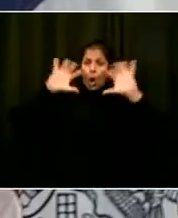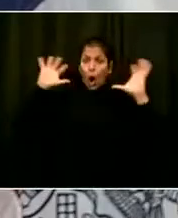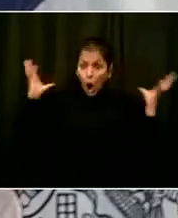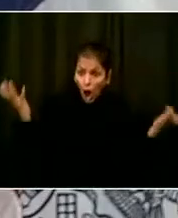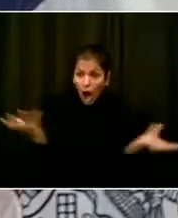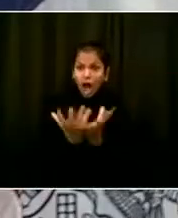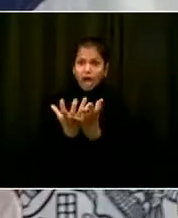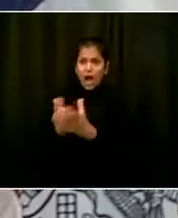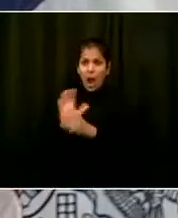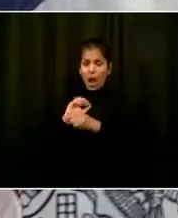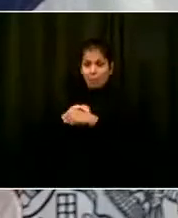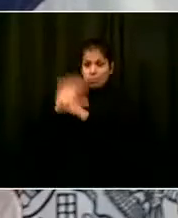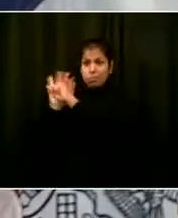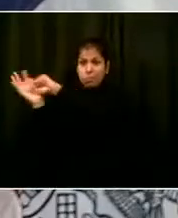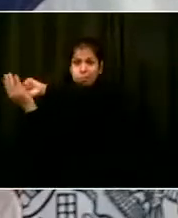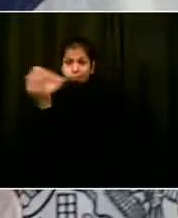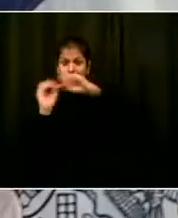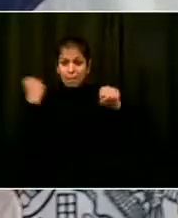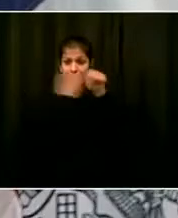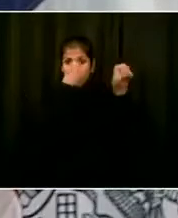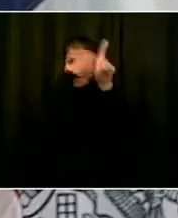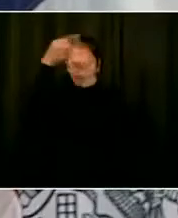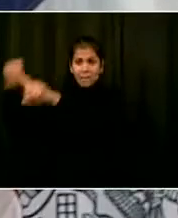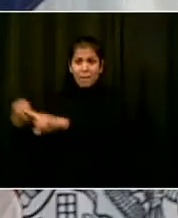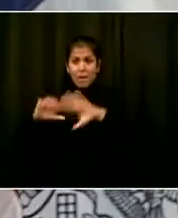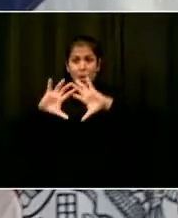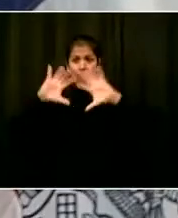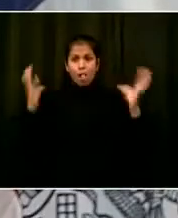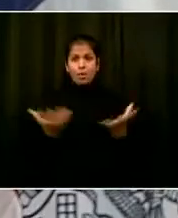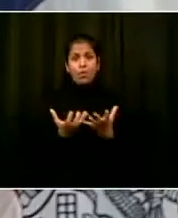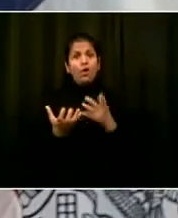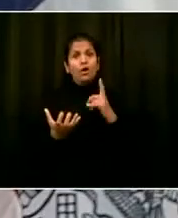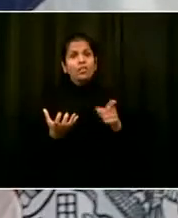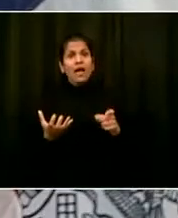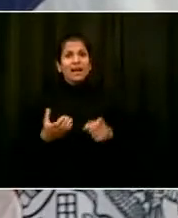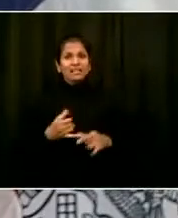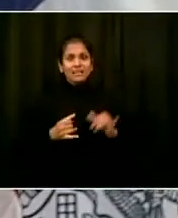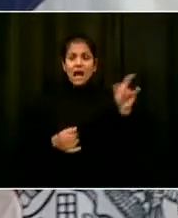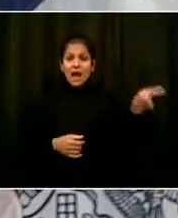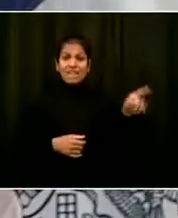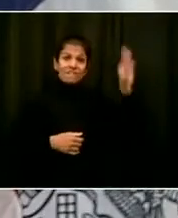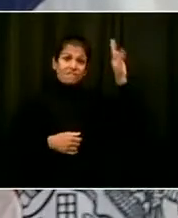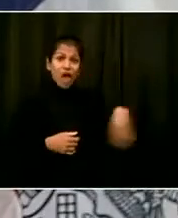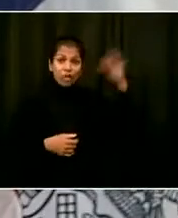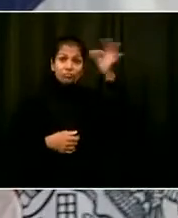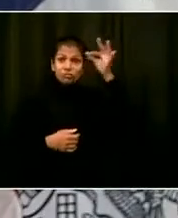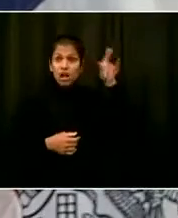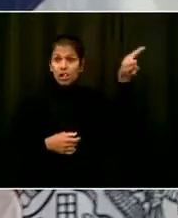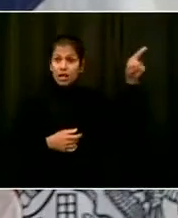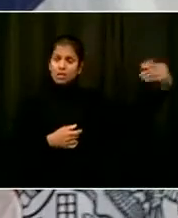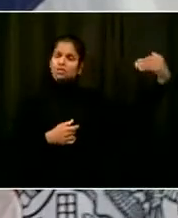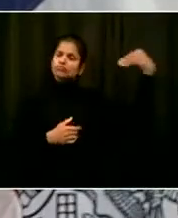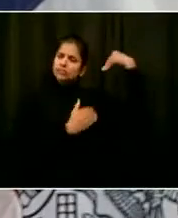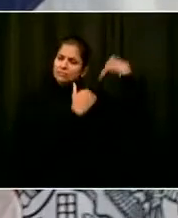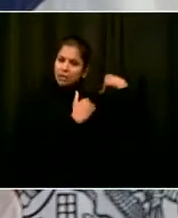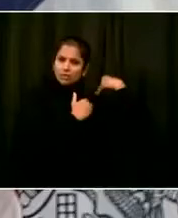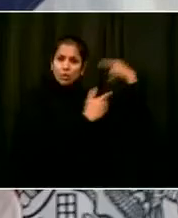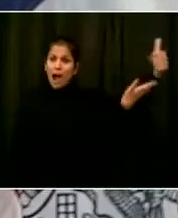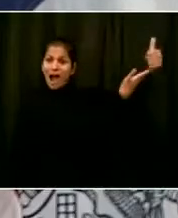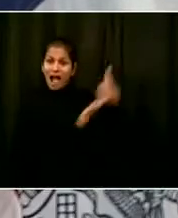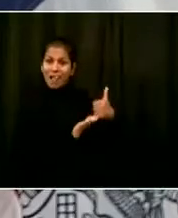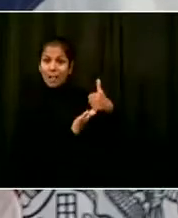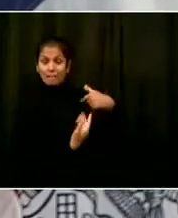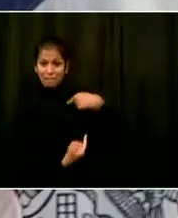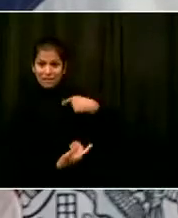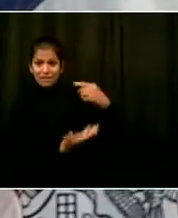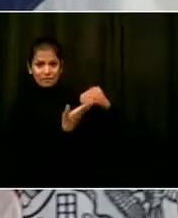support we deserve and which I absolutely believe is Within Reach uh so we can move forward but if if we get what we deserve we won't